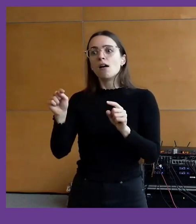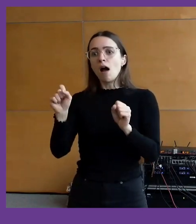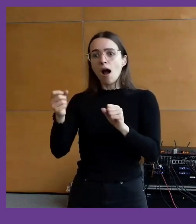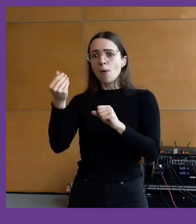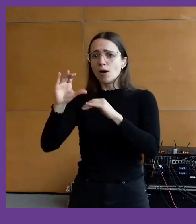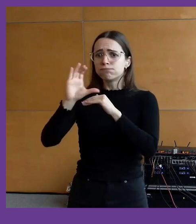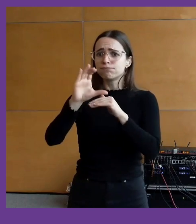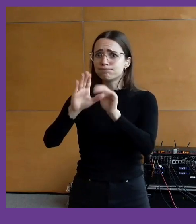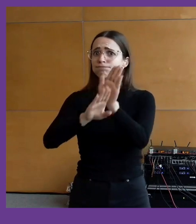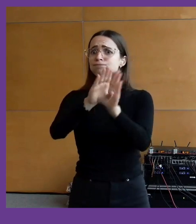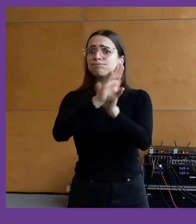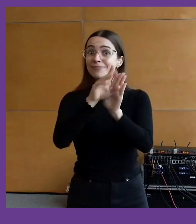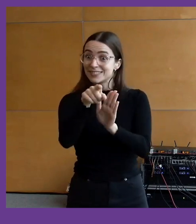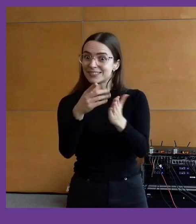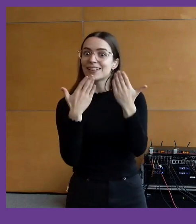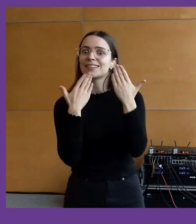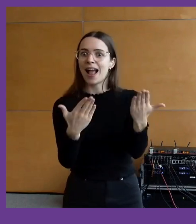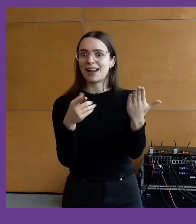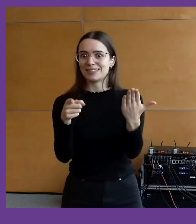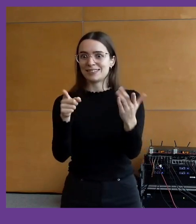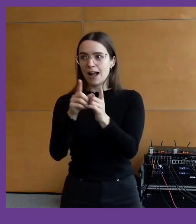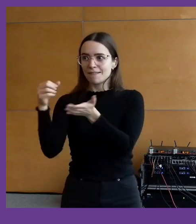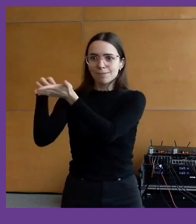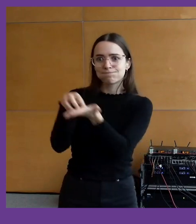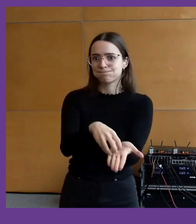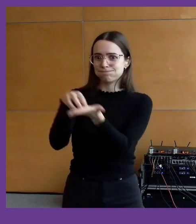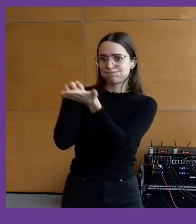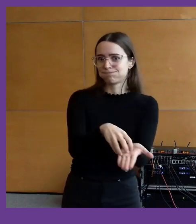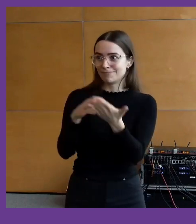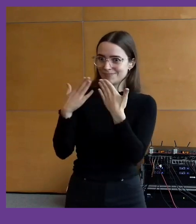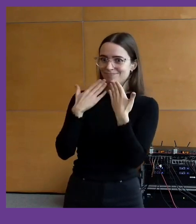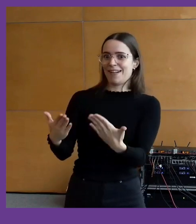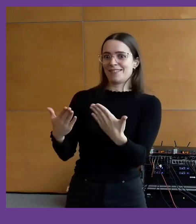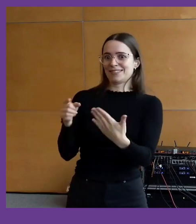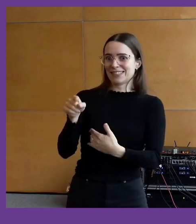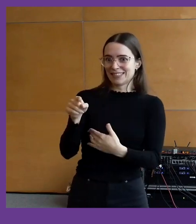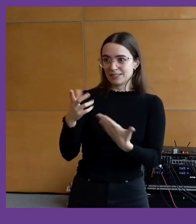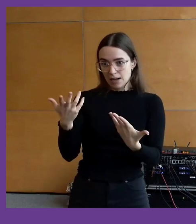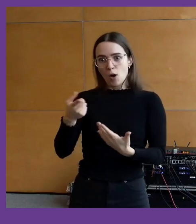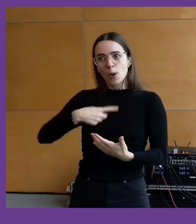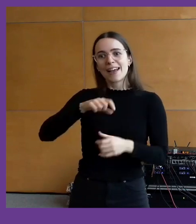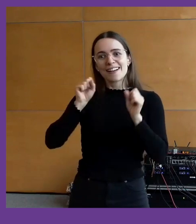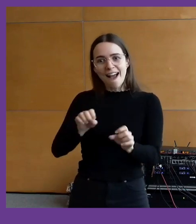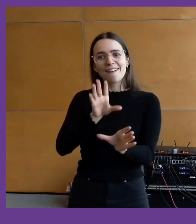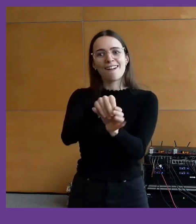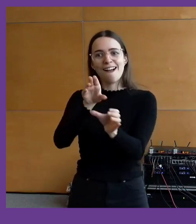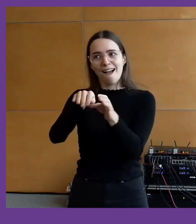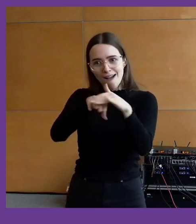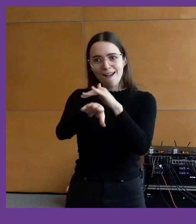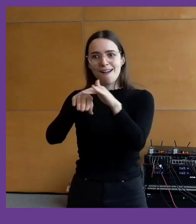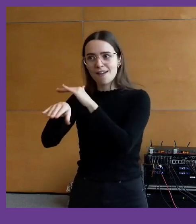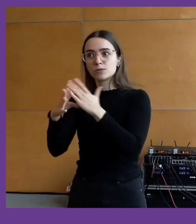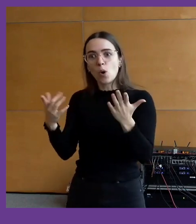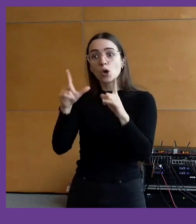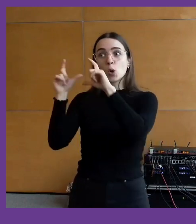tourism has in general for society, and also for persons with disabilities,